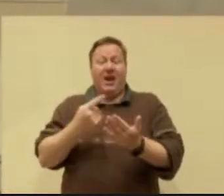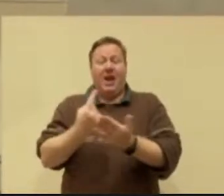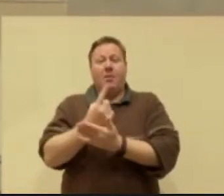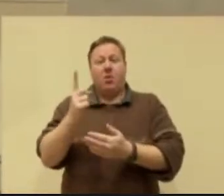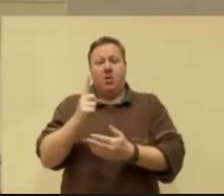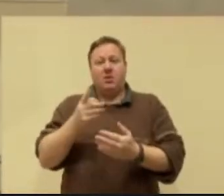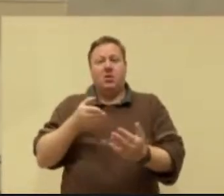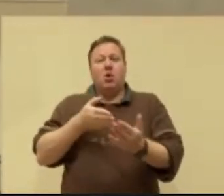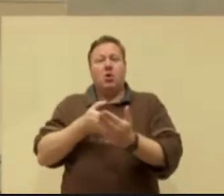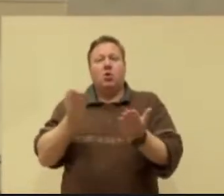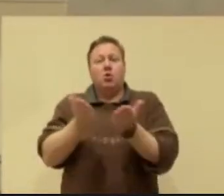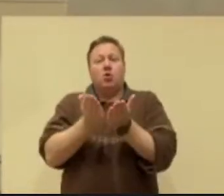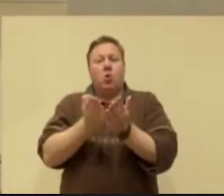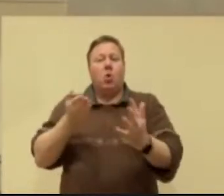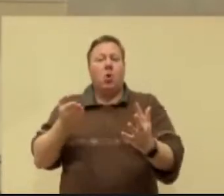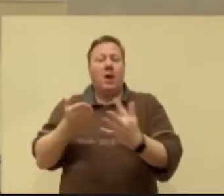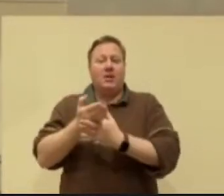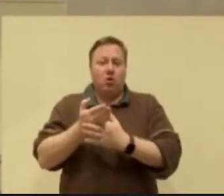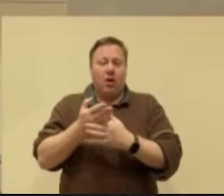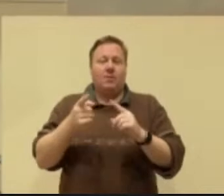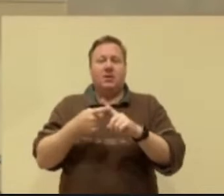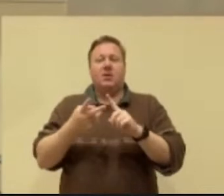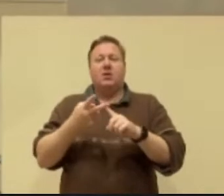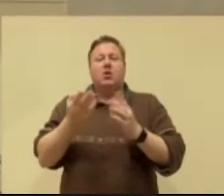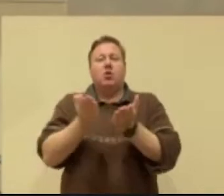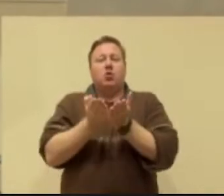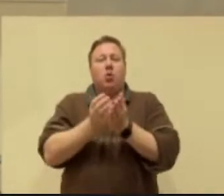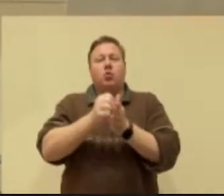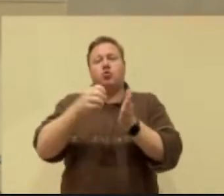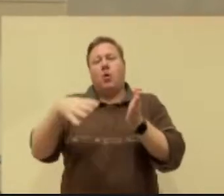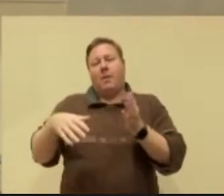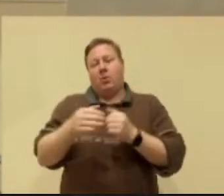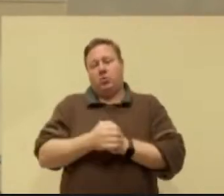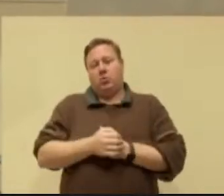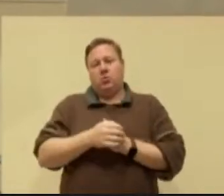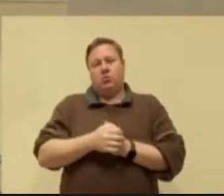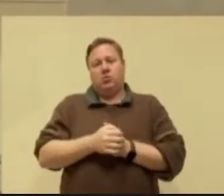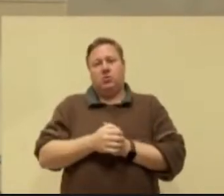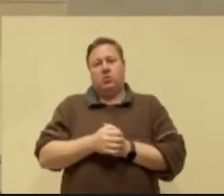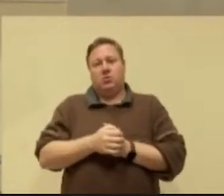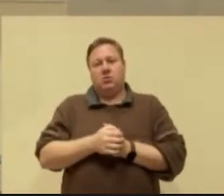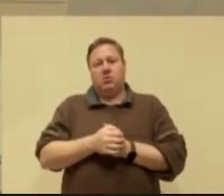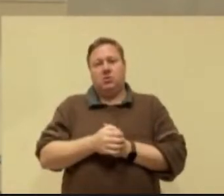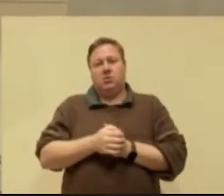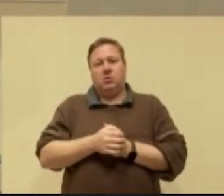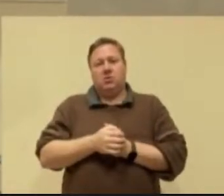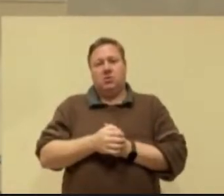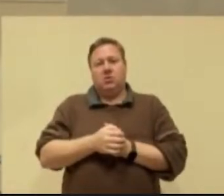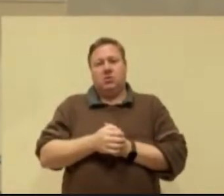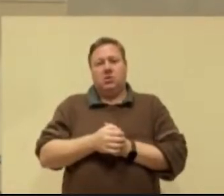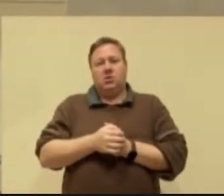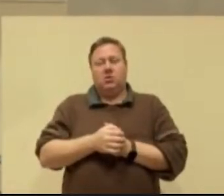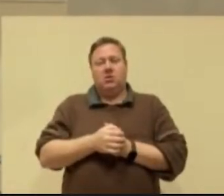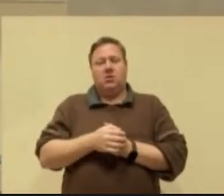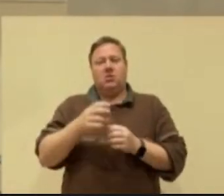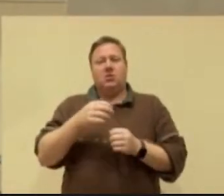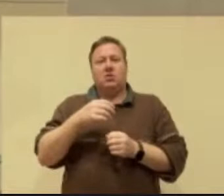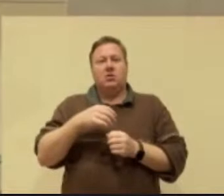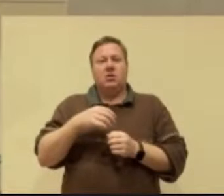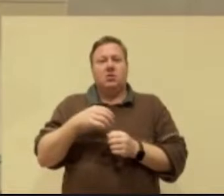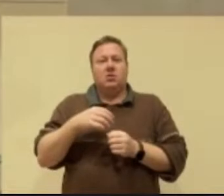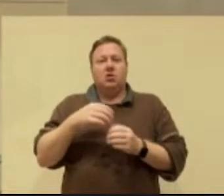school drop out number of learners once they they fall pregnant they're unable to come back because they now have a